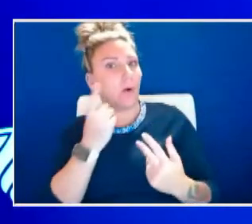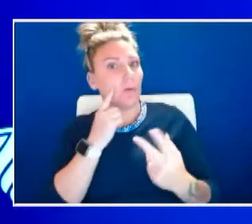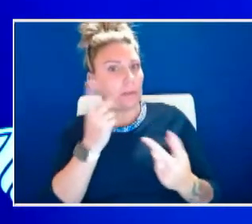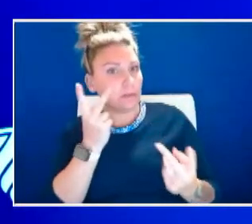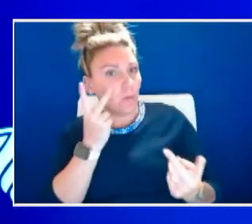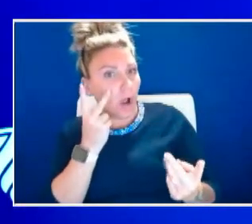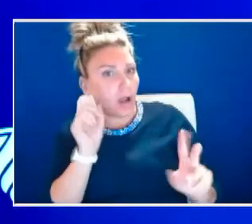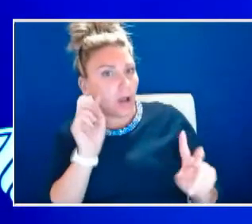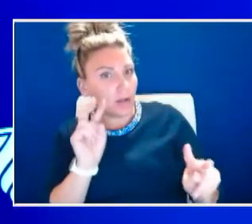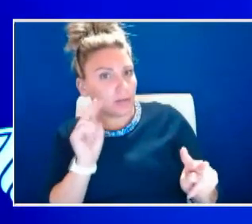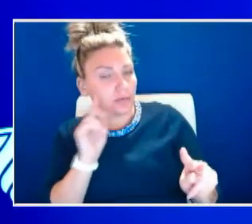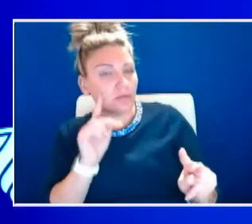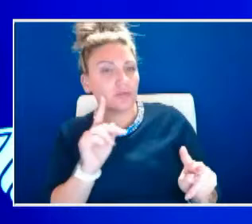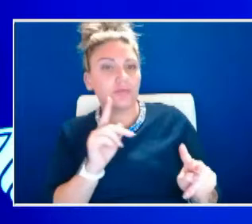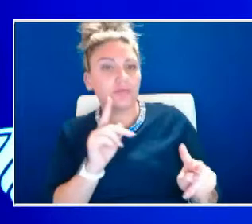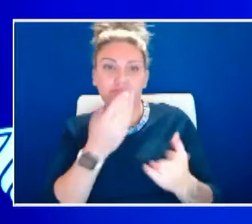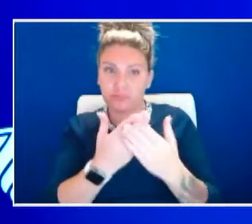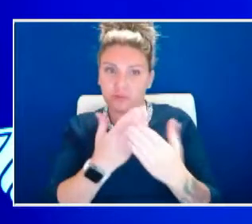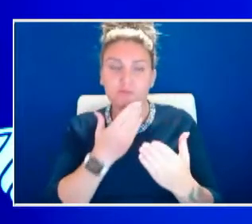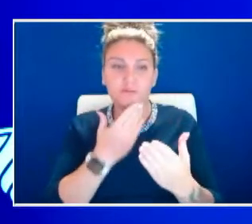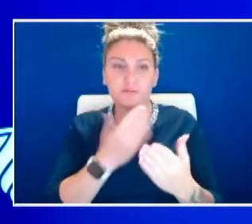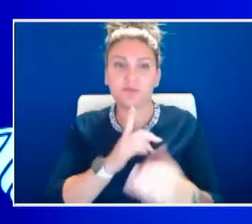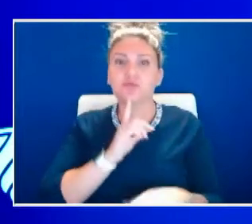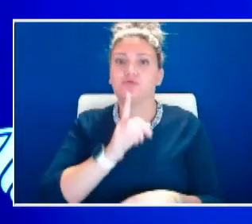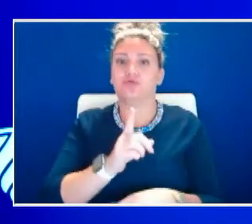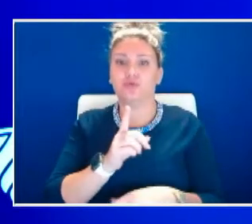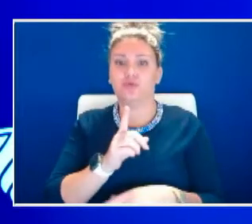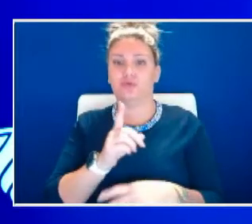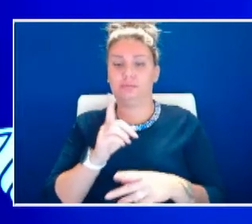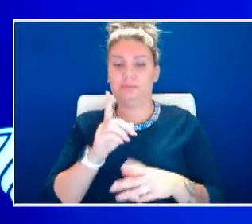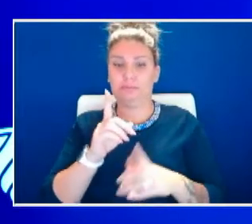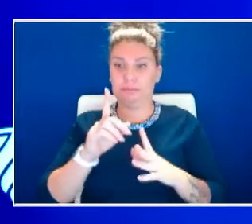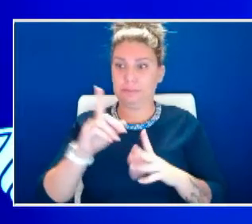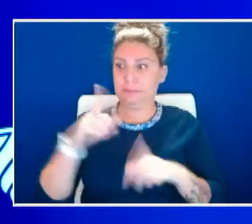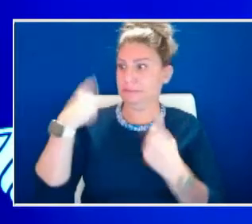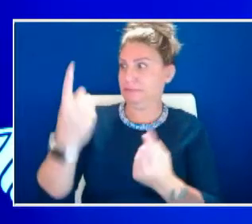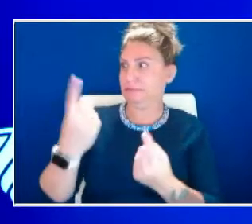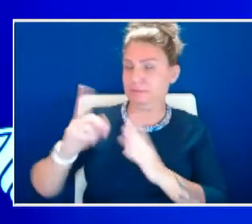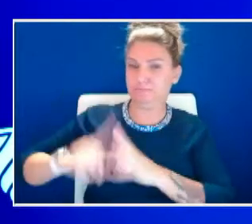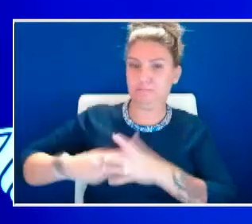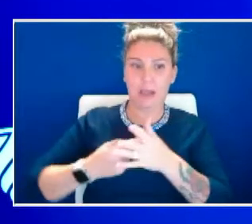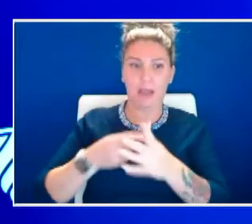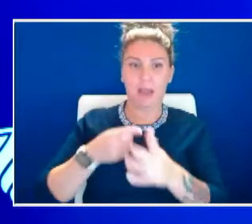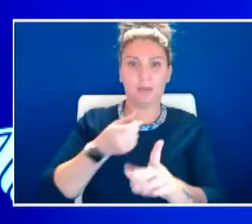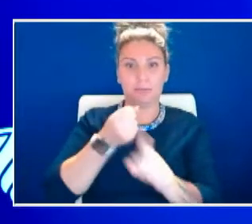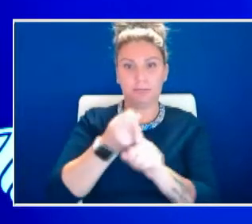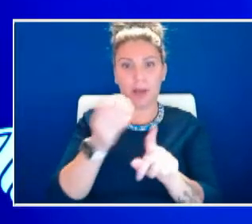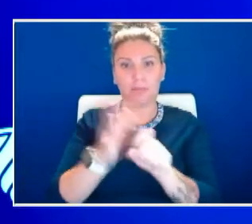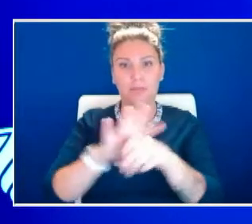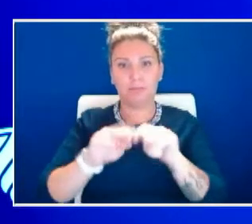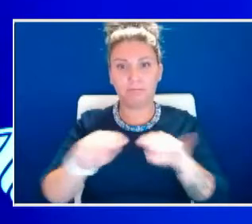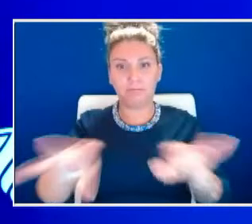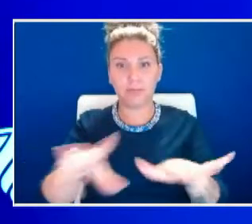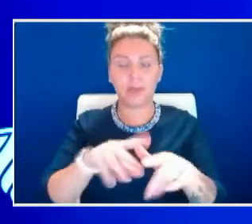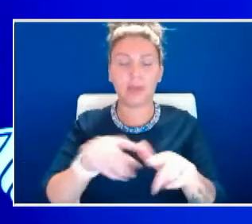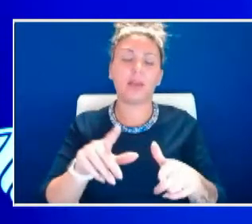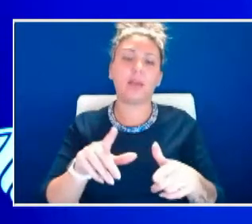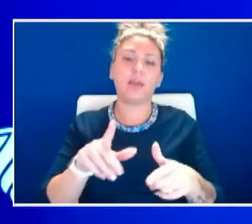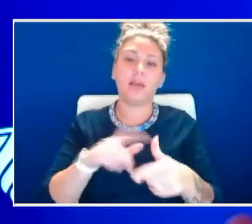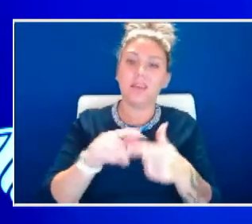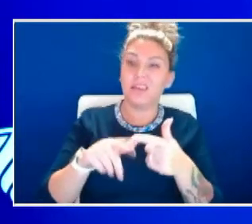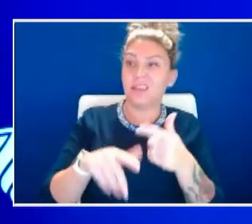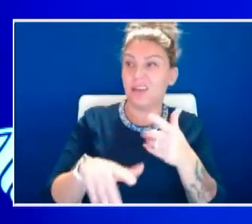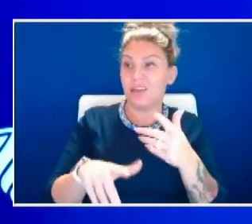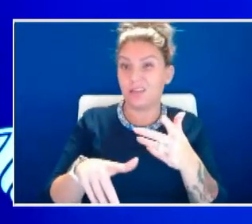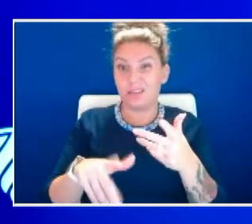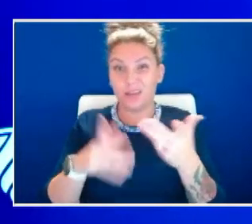proven to be true since the pandemic began, is that these variants do arise, and they fill in those vacuums of those places where there is